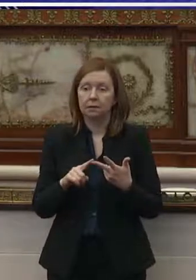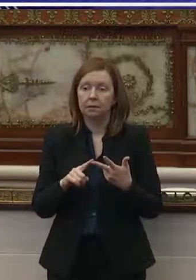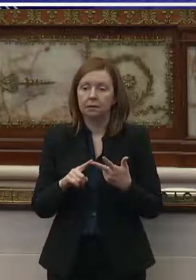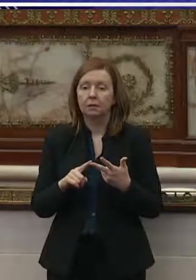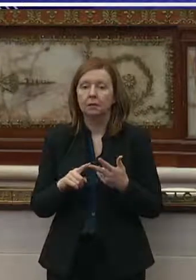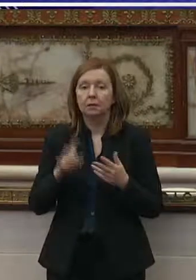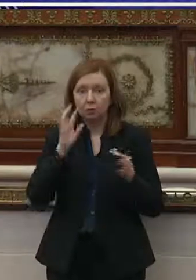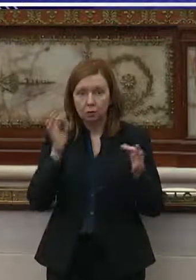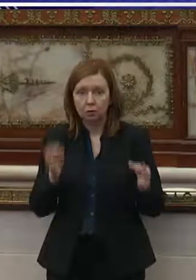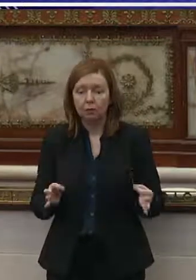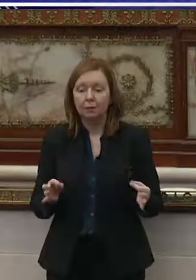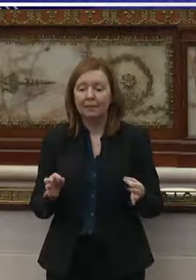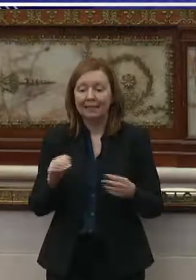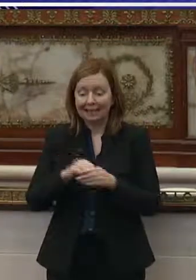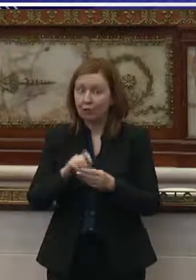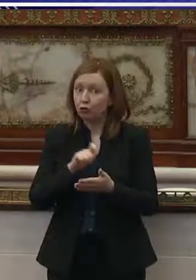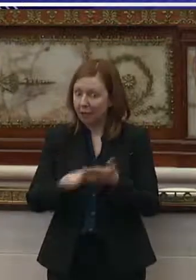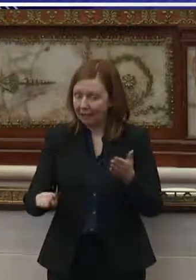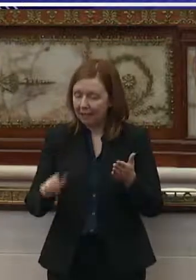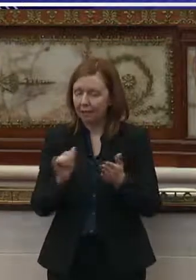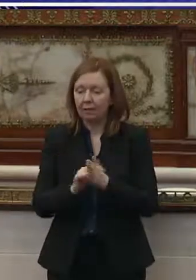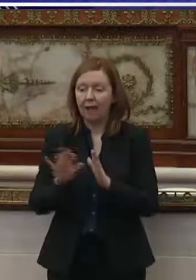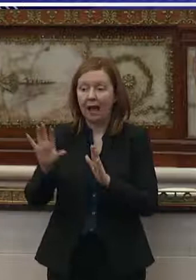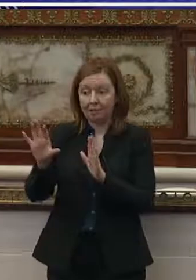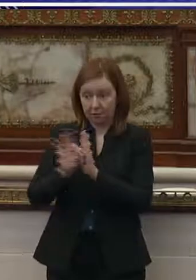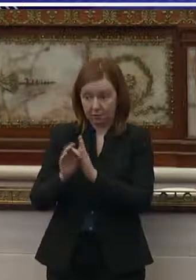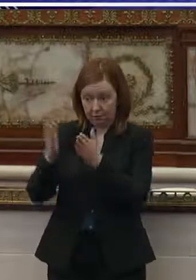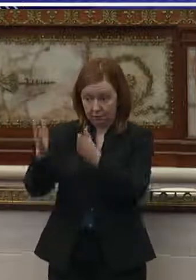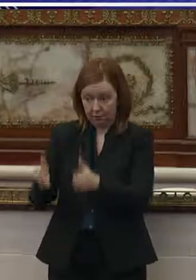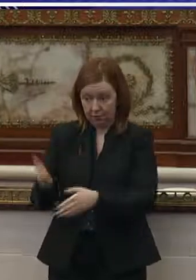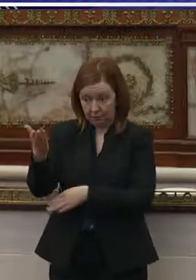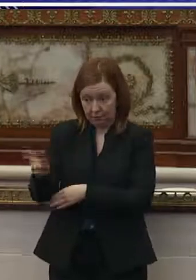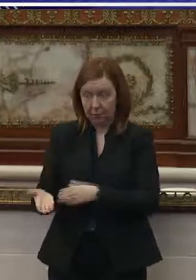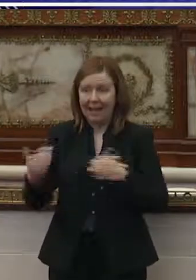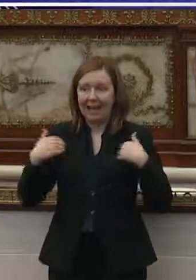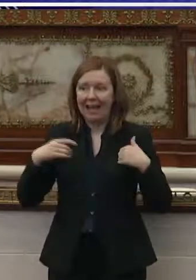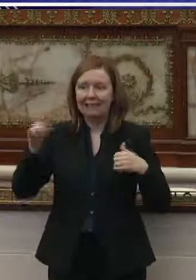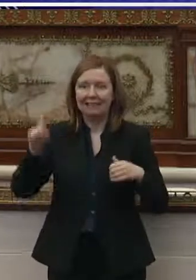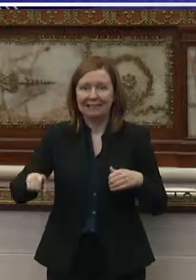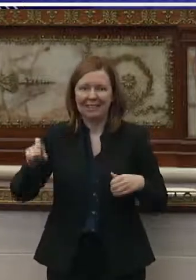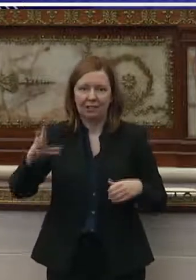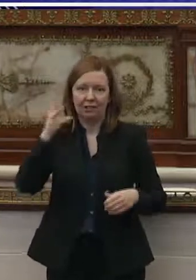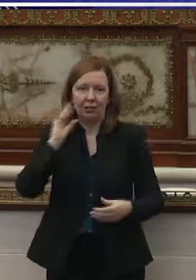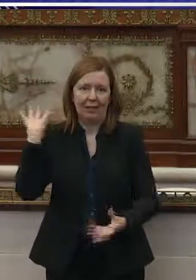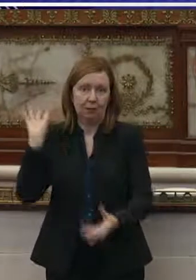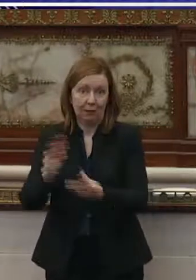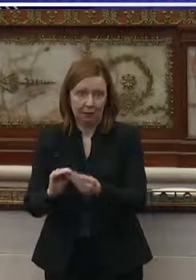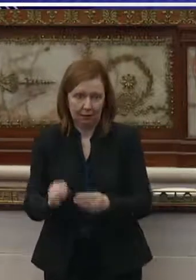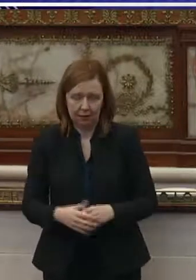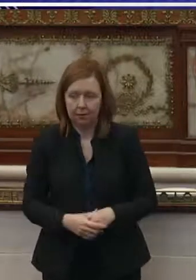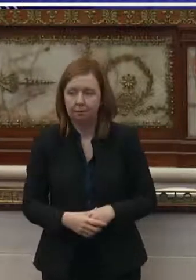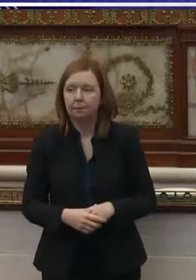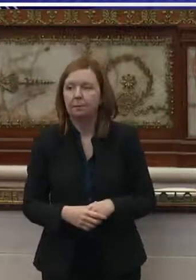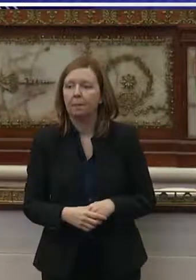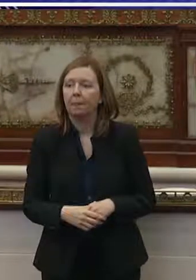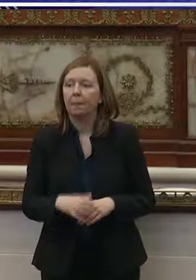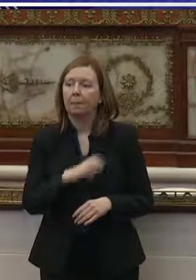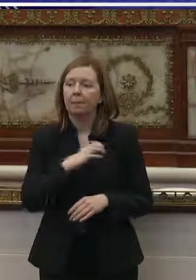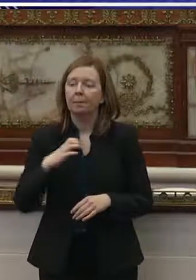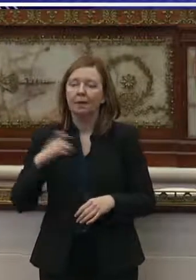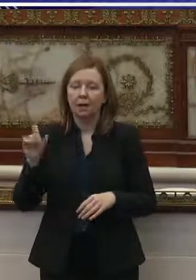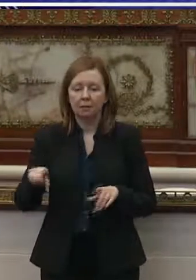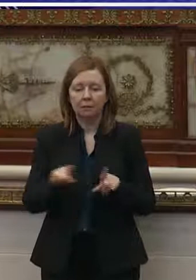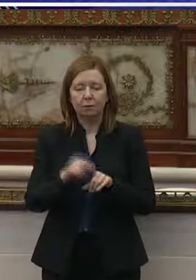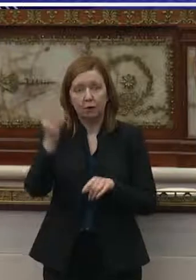expressly determine in writing that the selected applicant has the necessary experience. Council must also